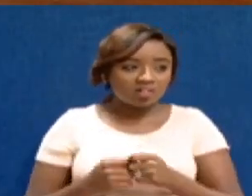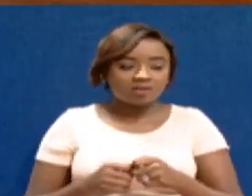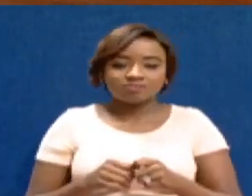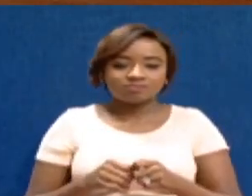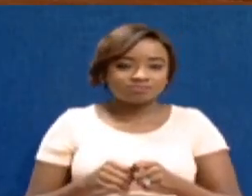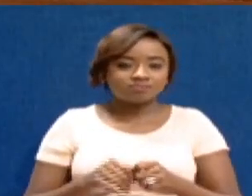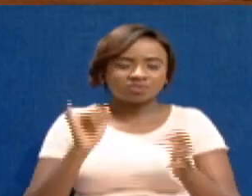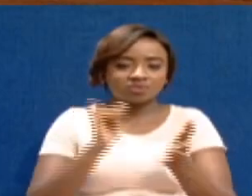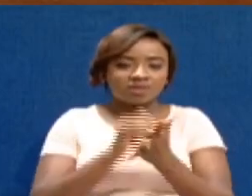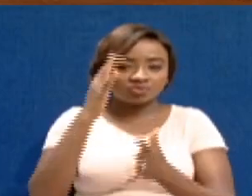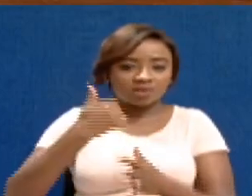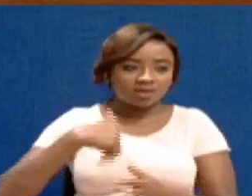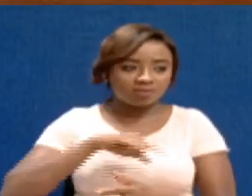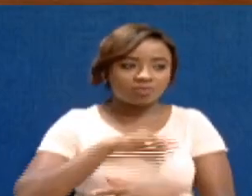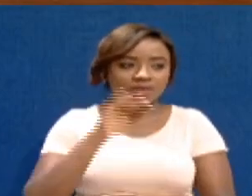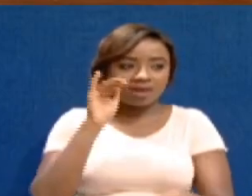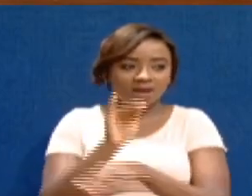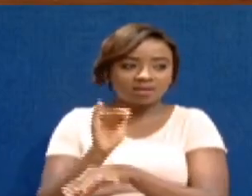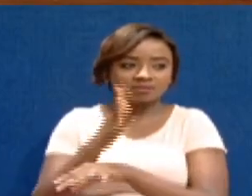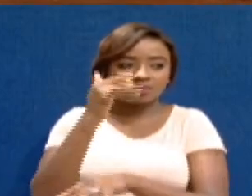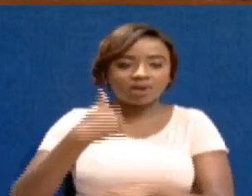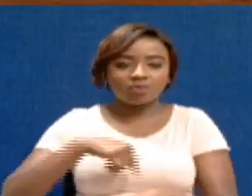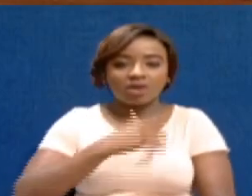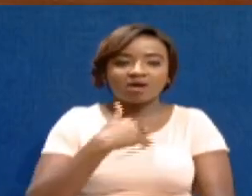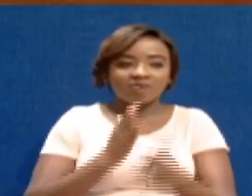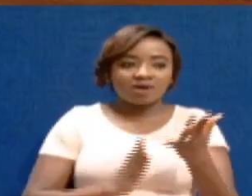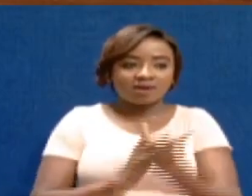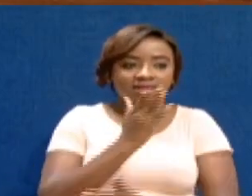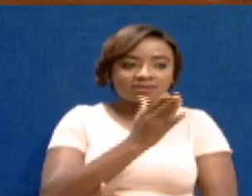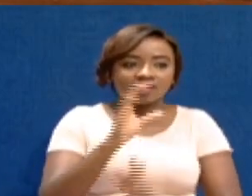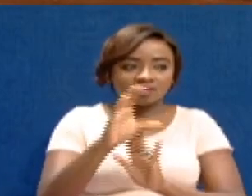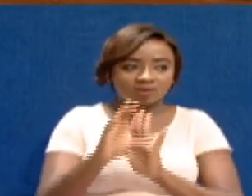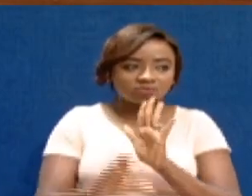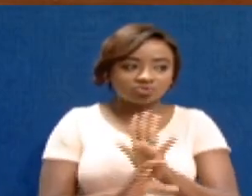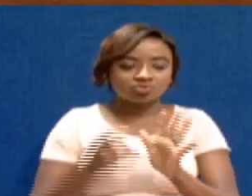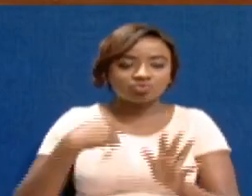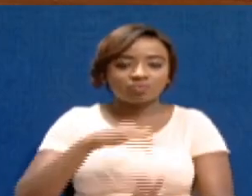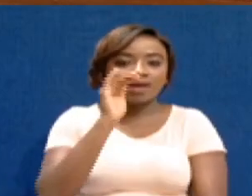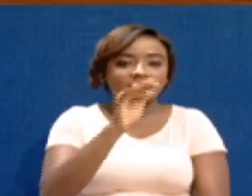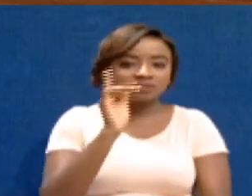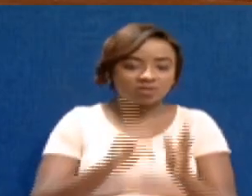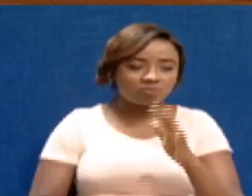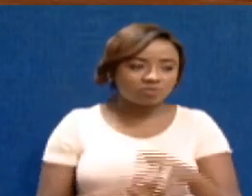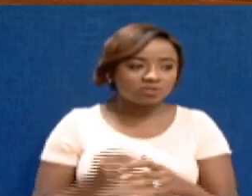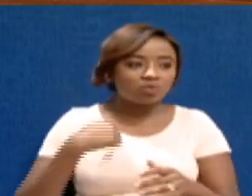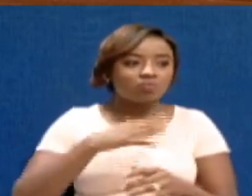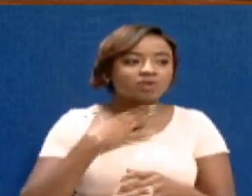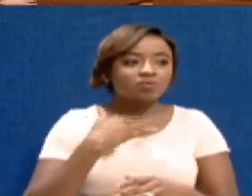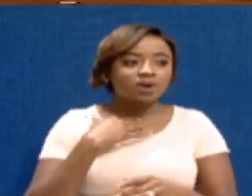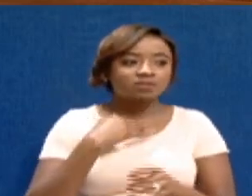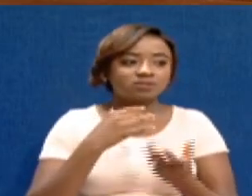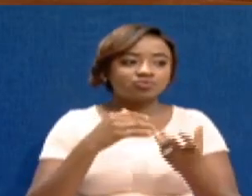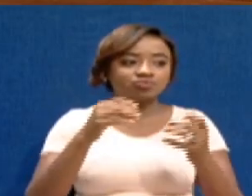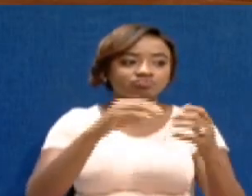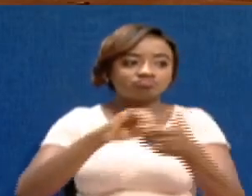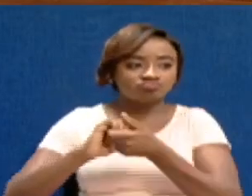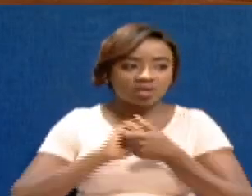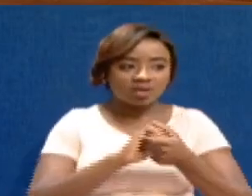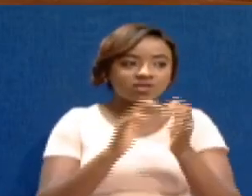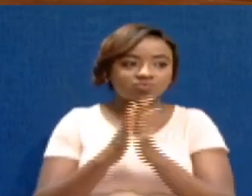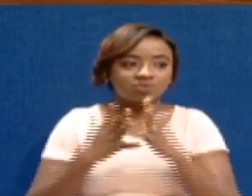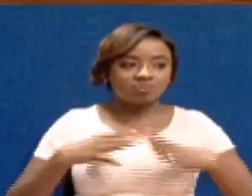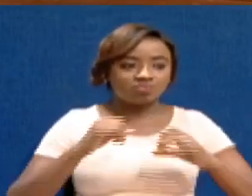king said, I think the juris, c'est moi, I mean the law is me. Et moi. The state is me. Yeah, so that was not, those are